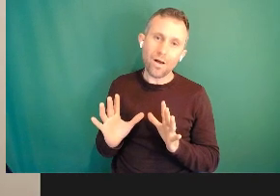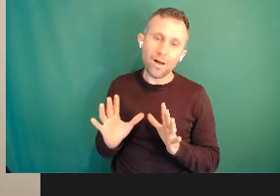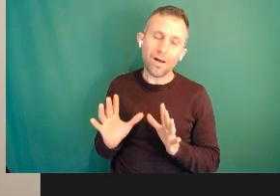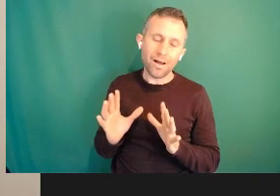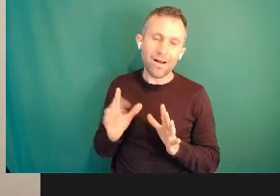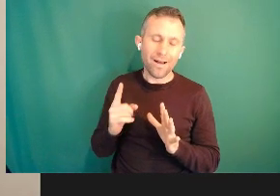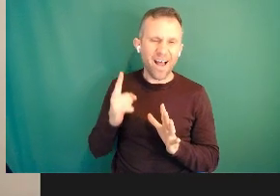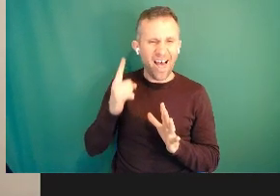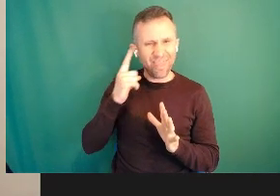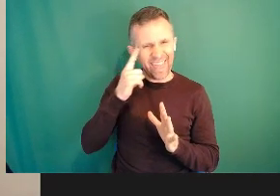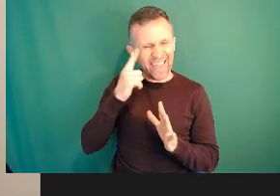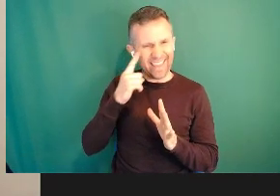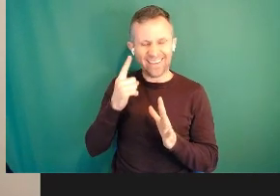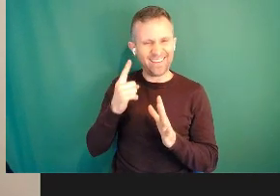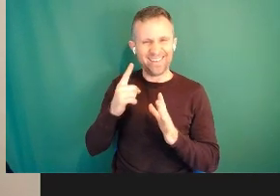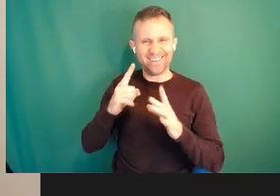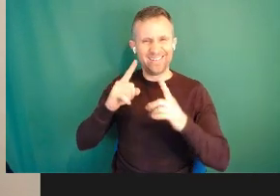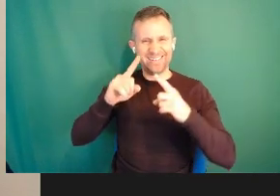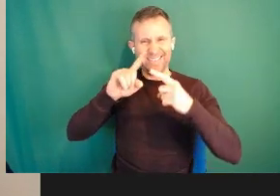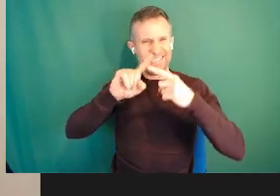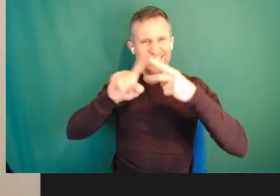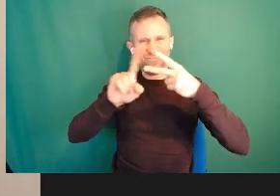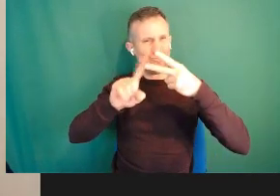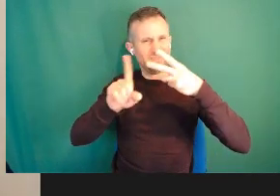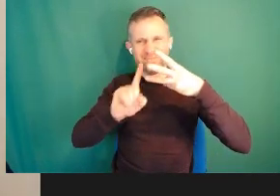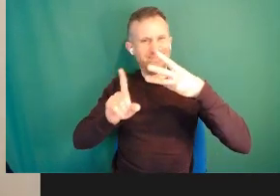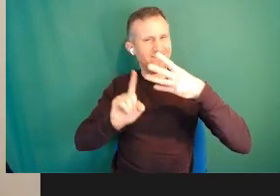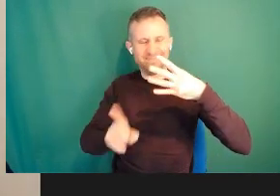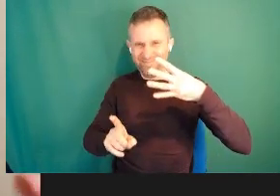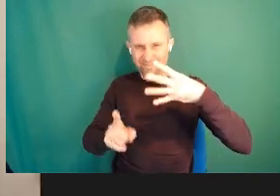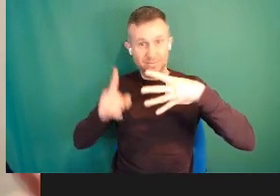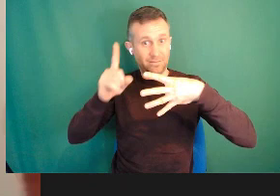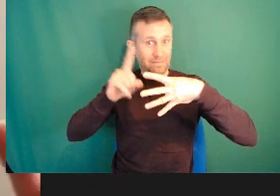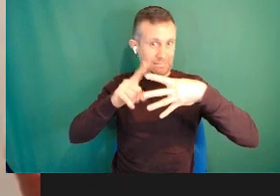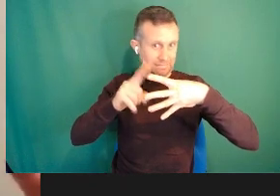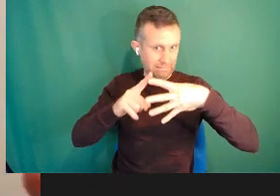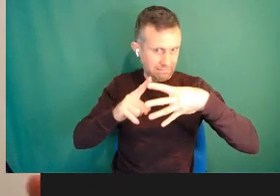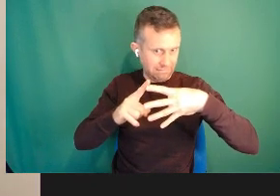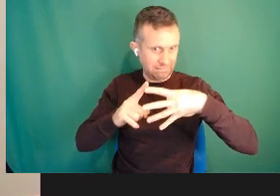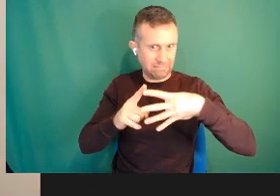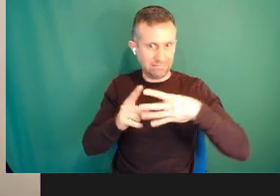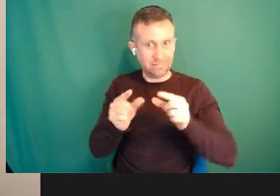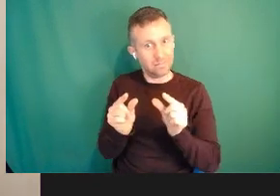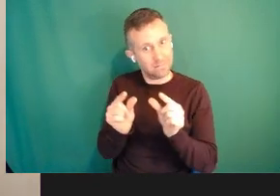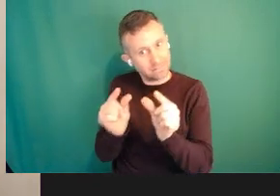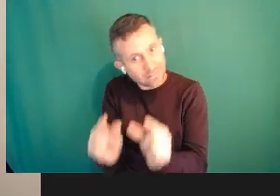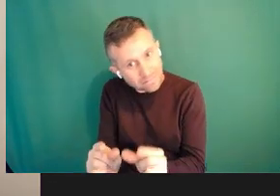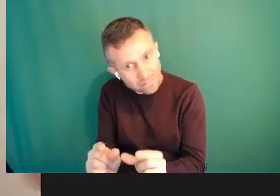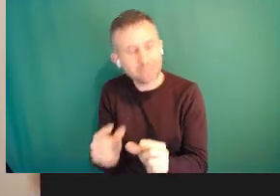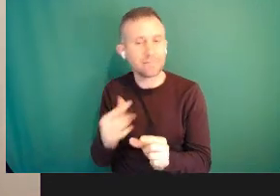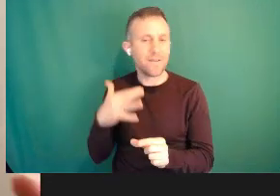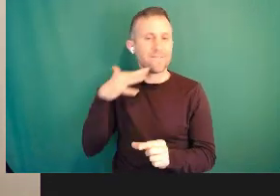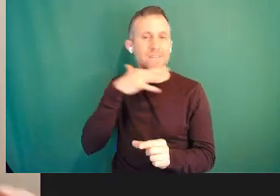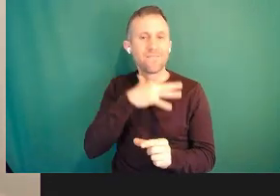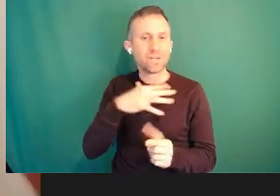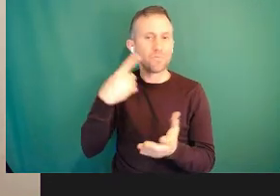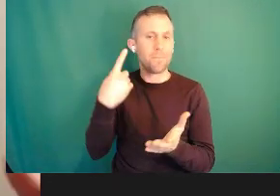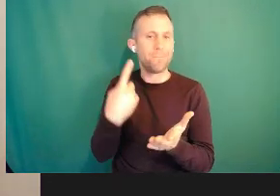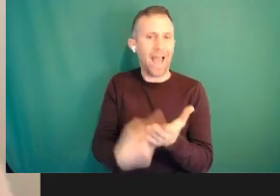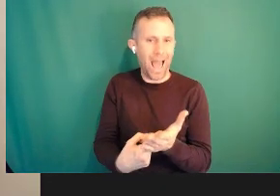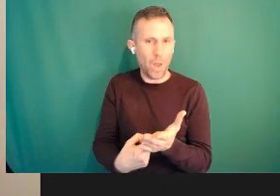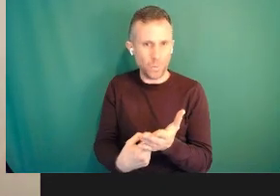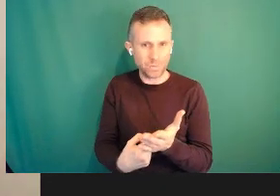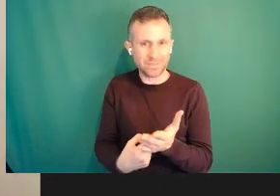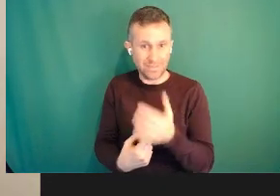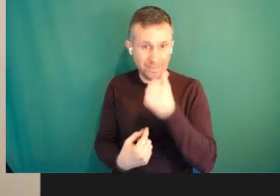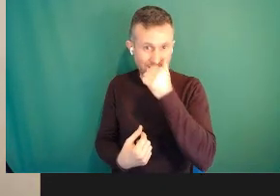to get in the doll's house, it's £500. And I know at least one of the characters there, a community group